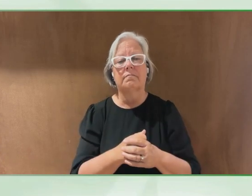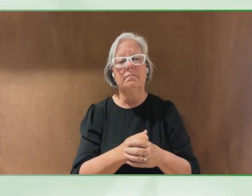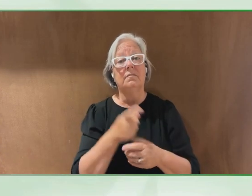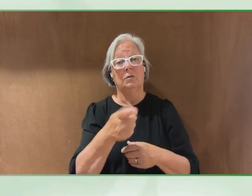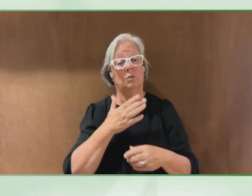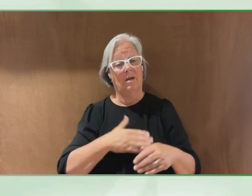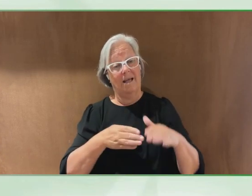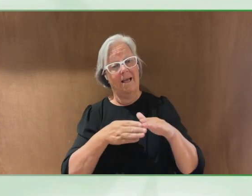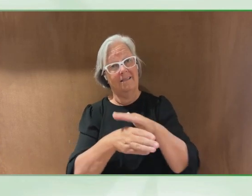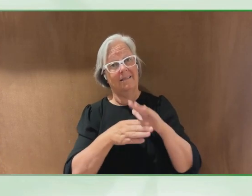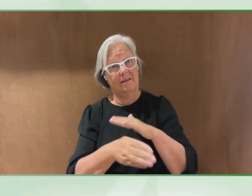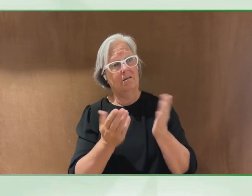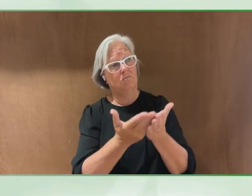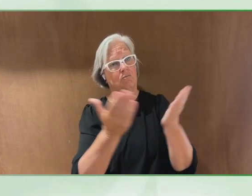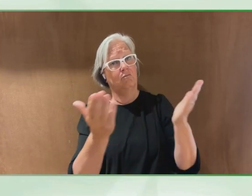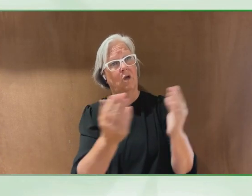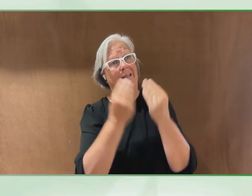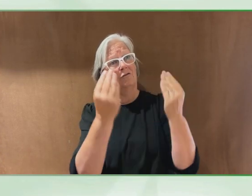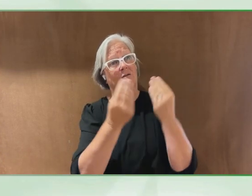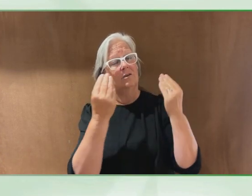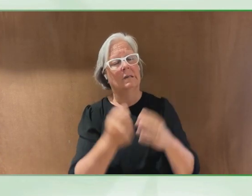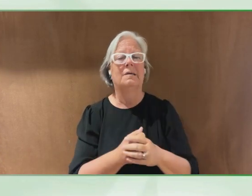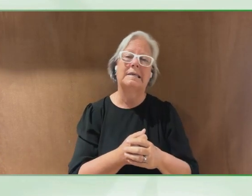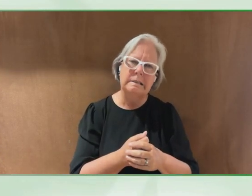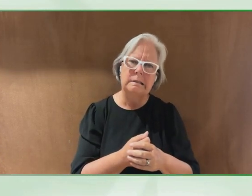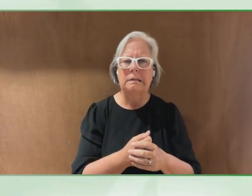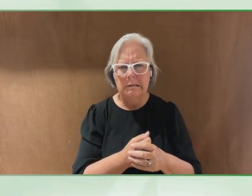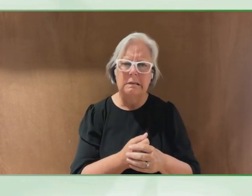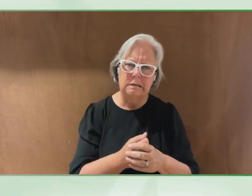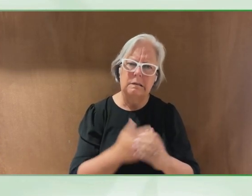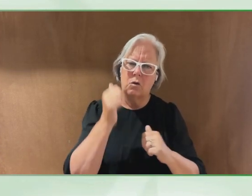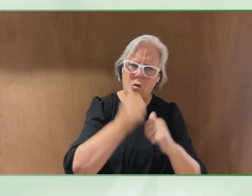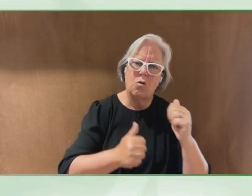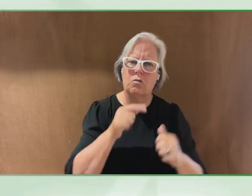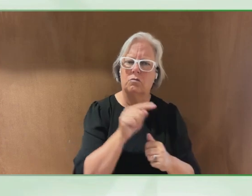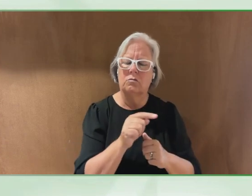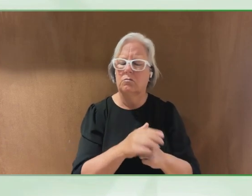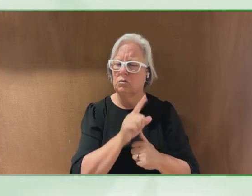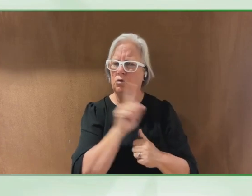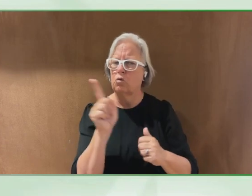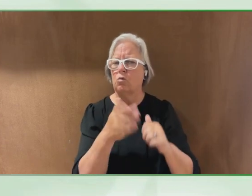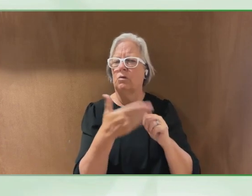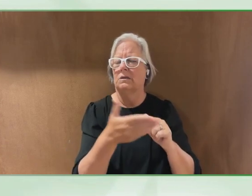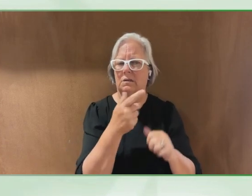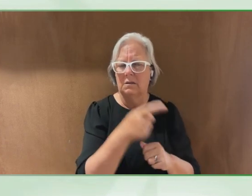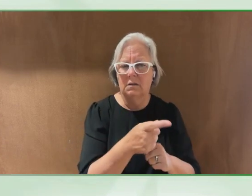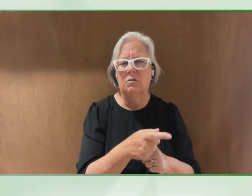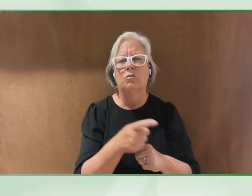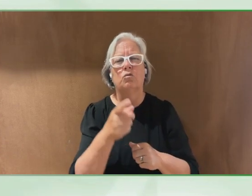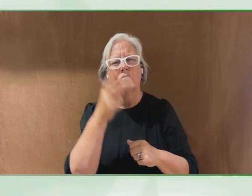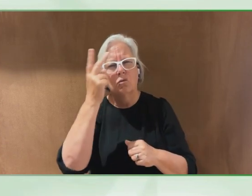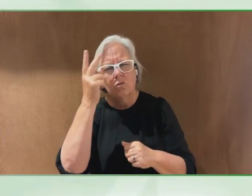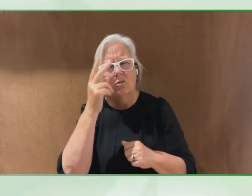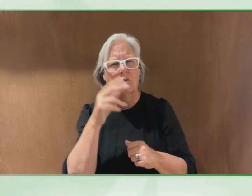necessarily been easy. And in terms of understanding how and what knowledge informs